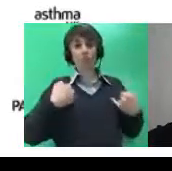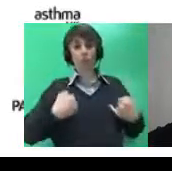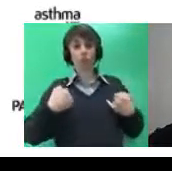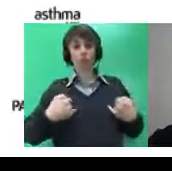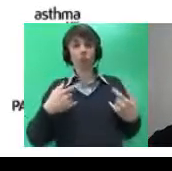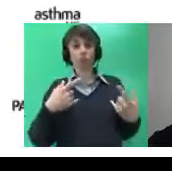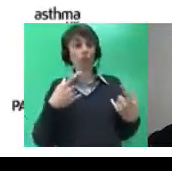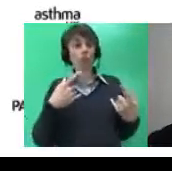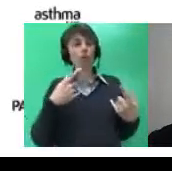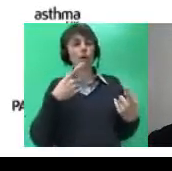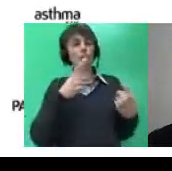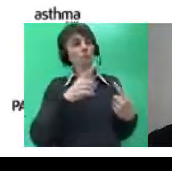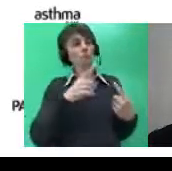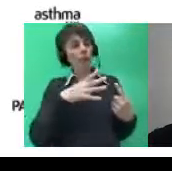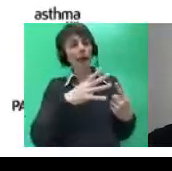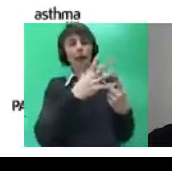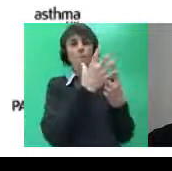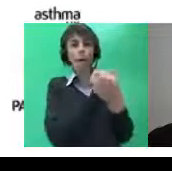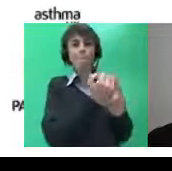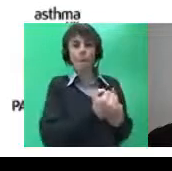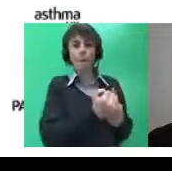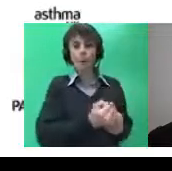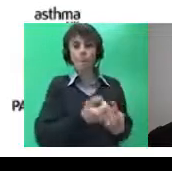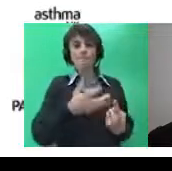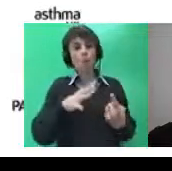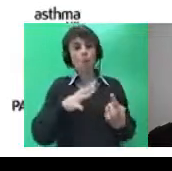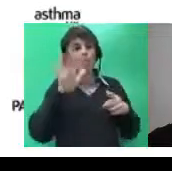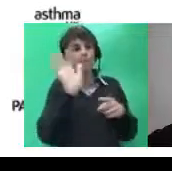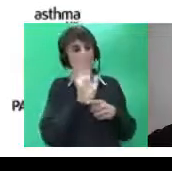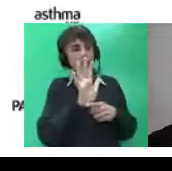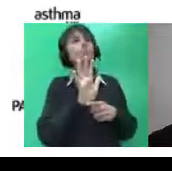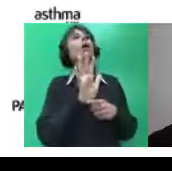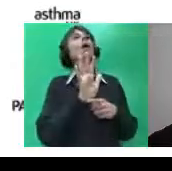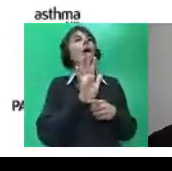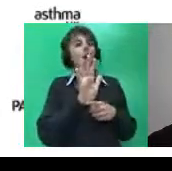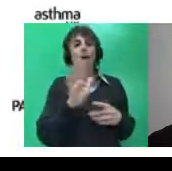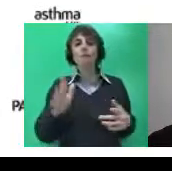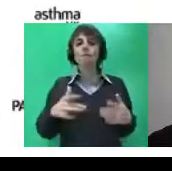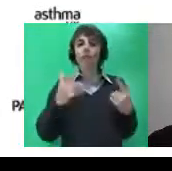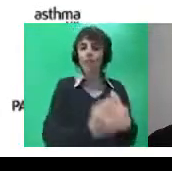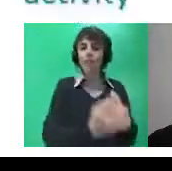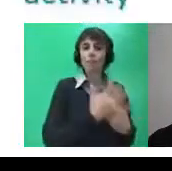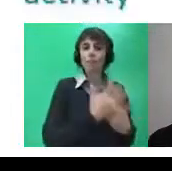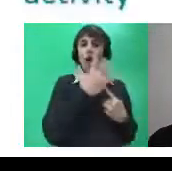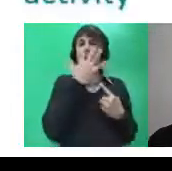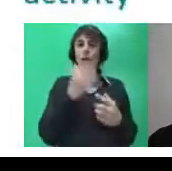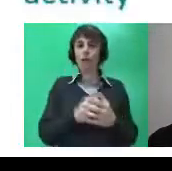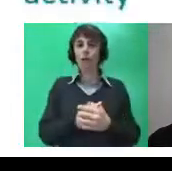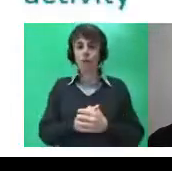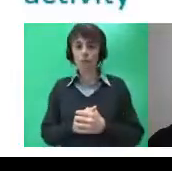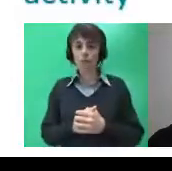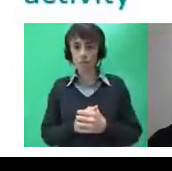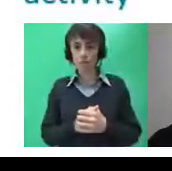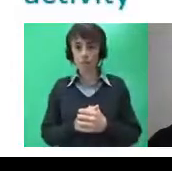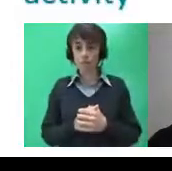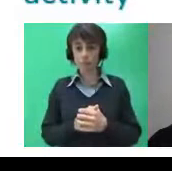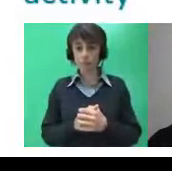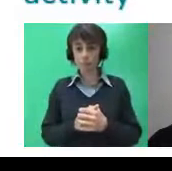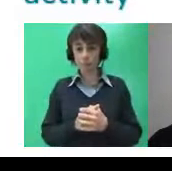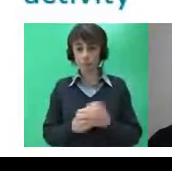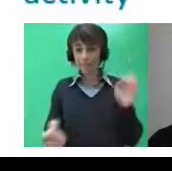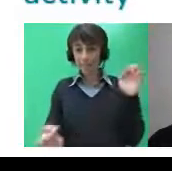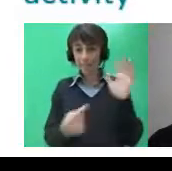be inspired by the films and the messages. Next slide, please. So these are the key